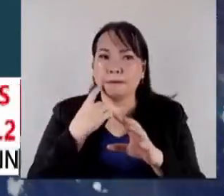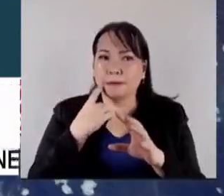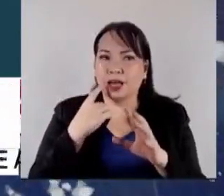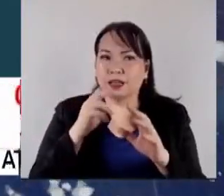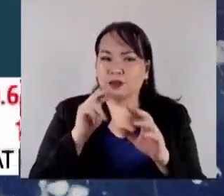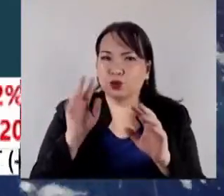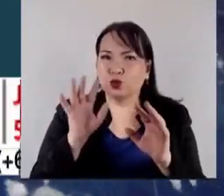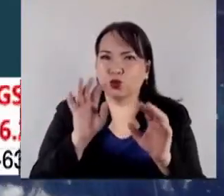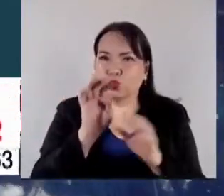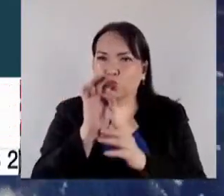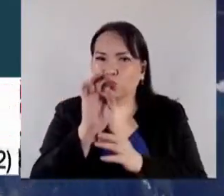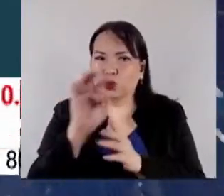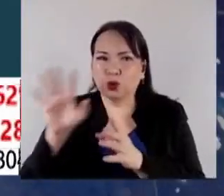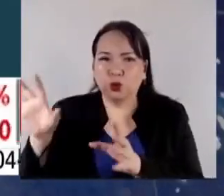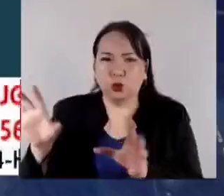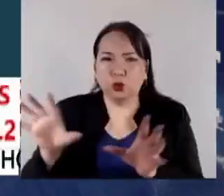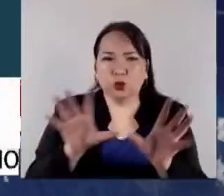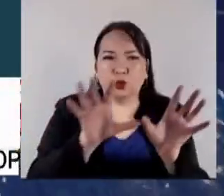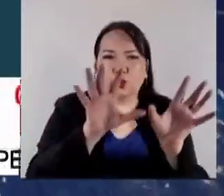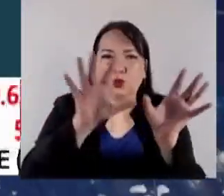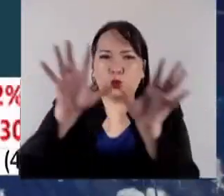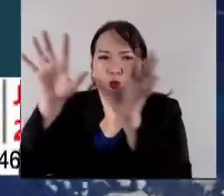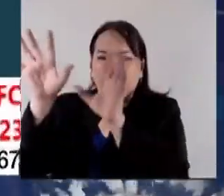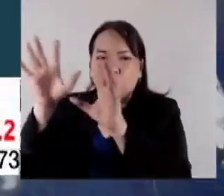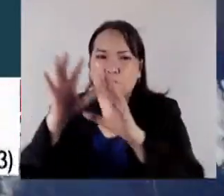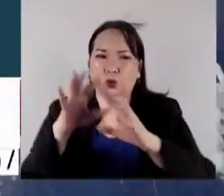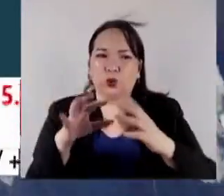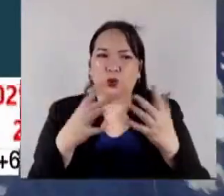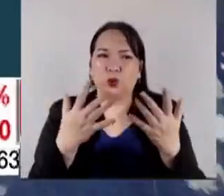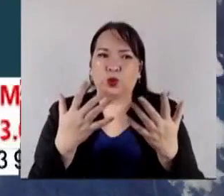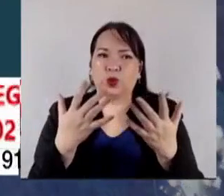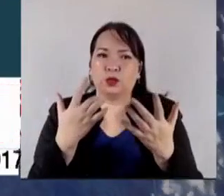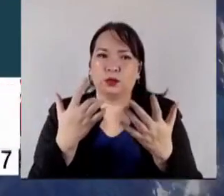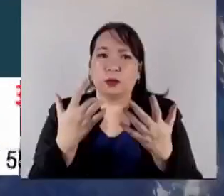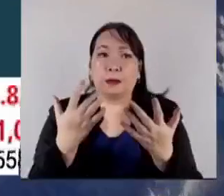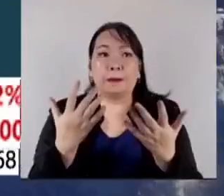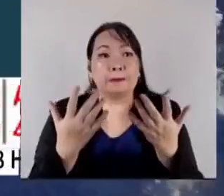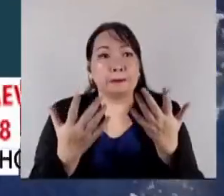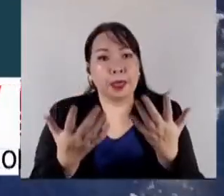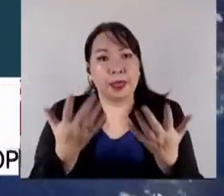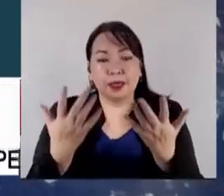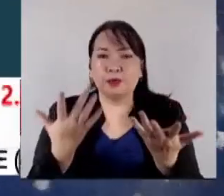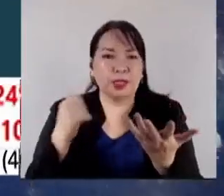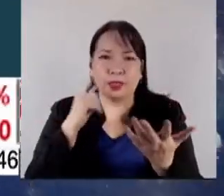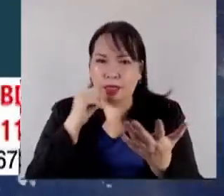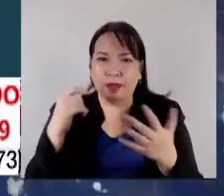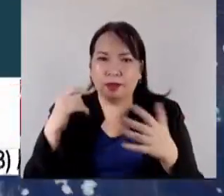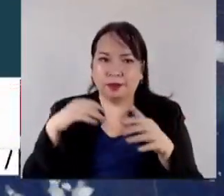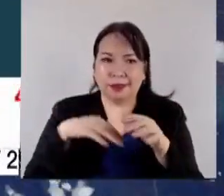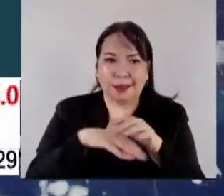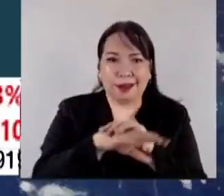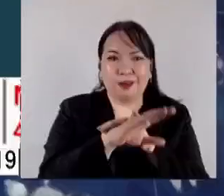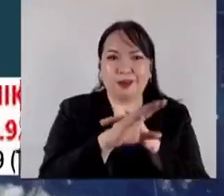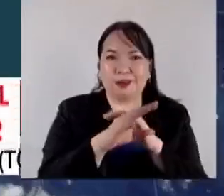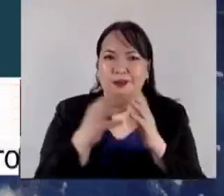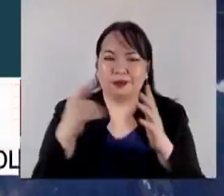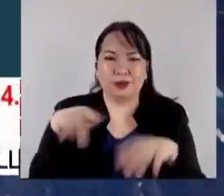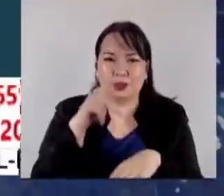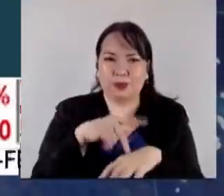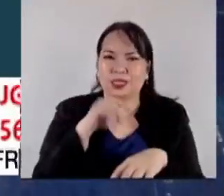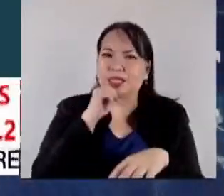is a possibility that this severe tropical storm Nyato may not enter the PAR. That's why we advise the public to